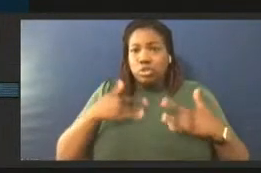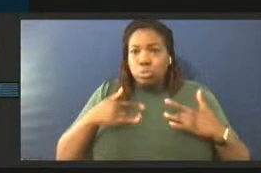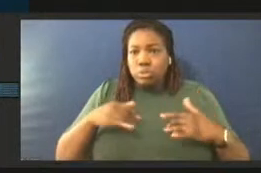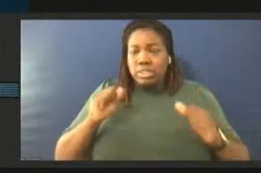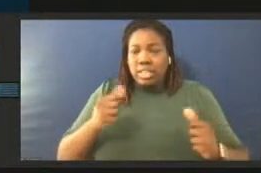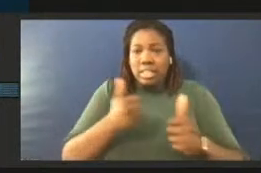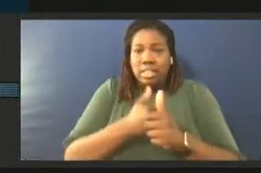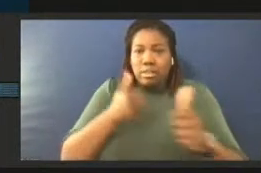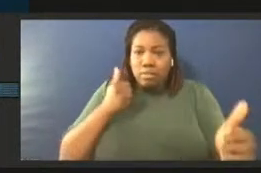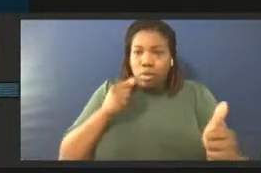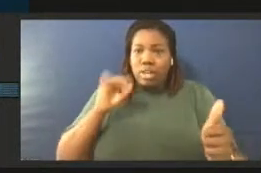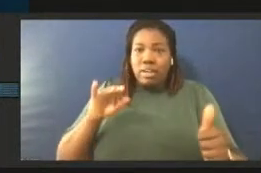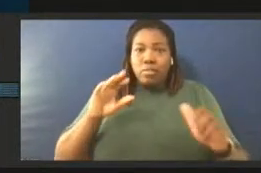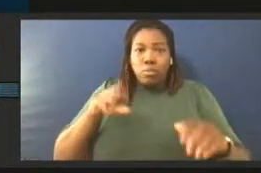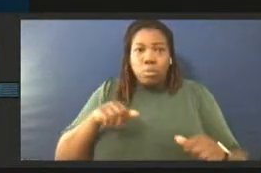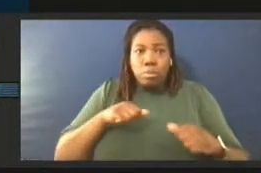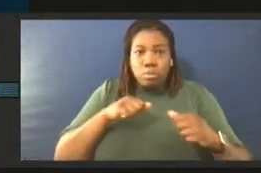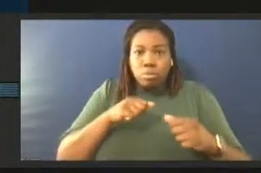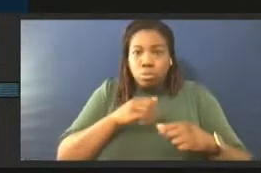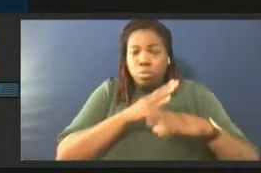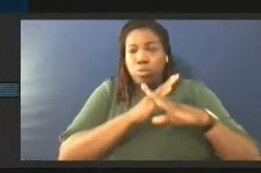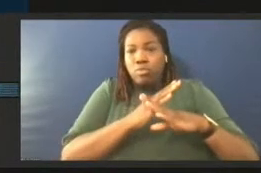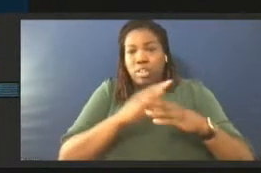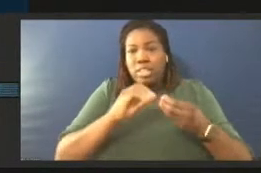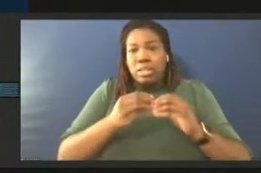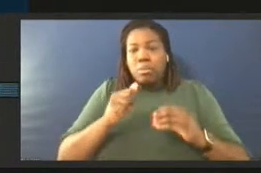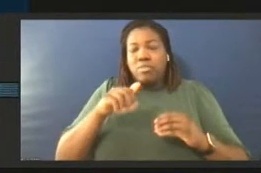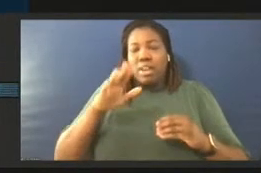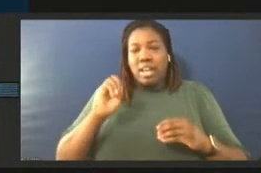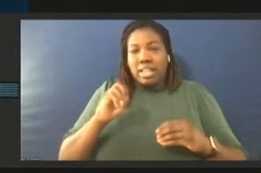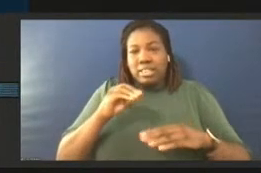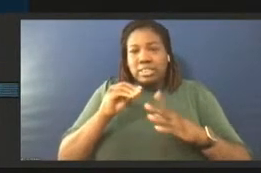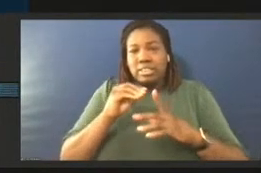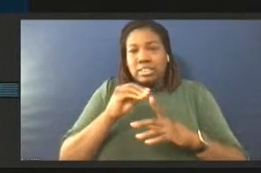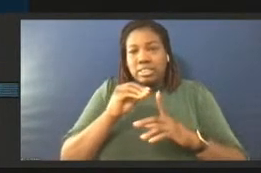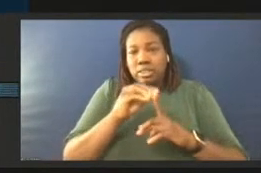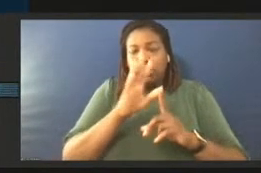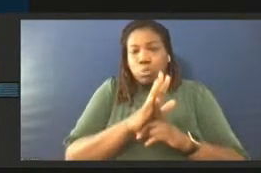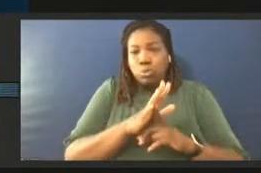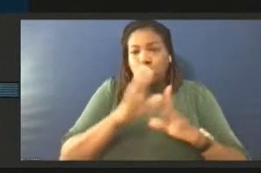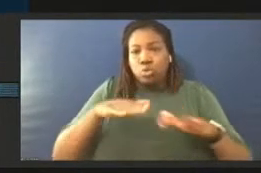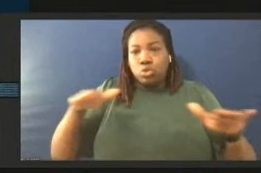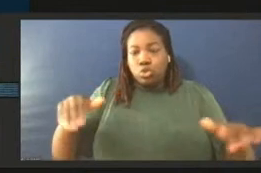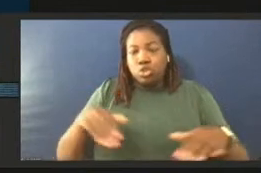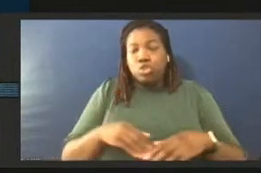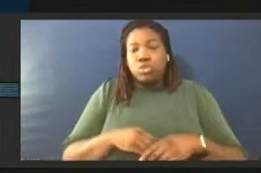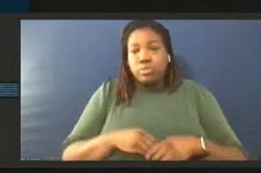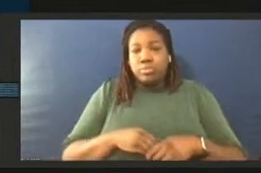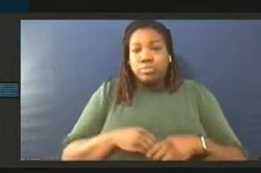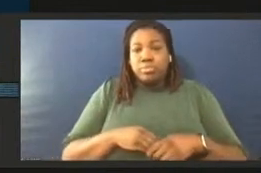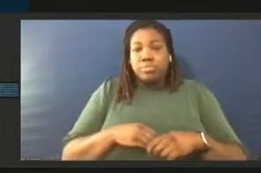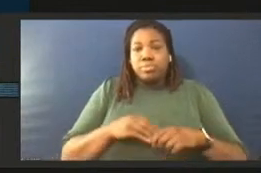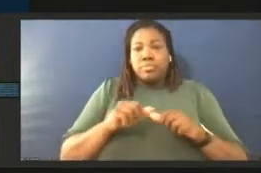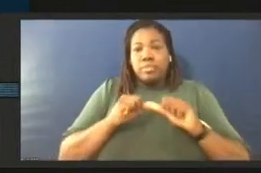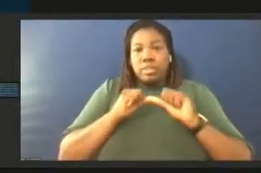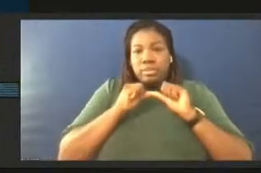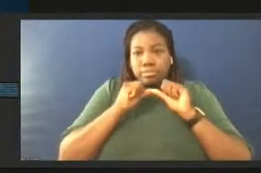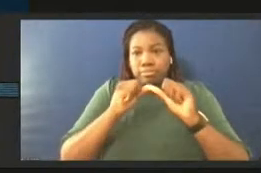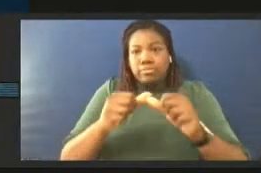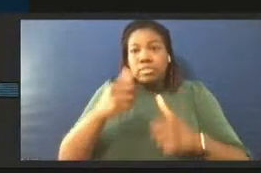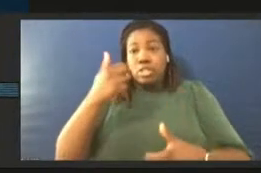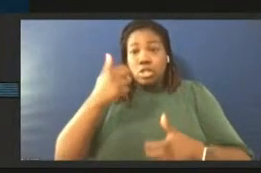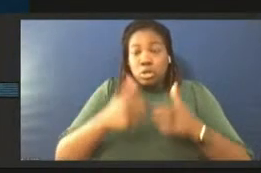could prevent the number of ACE exposures to children. These long-term problems will not be